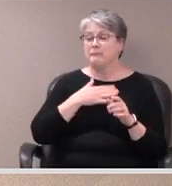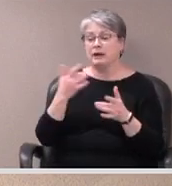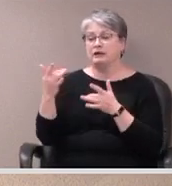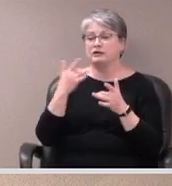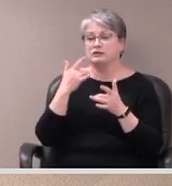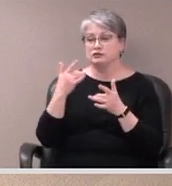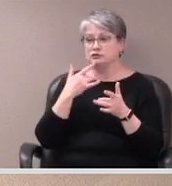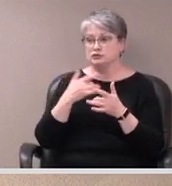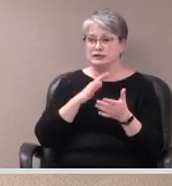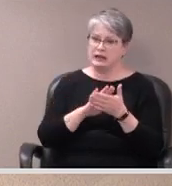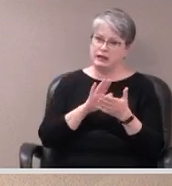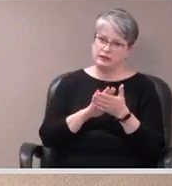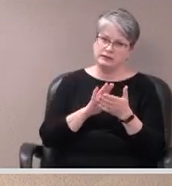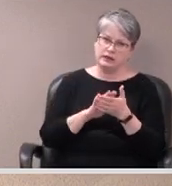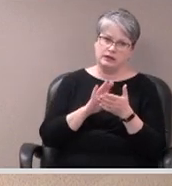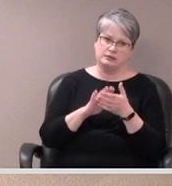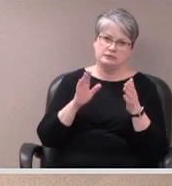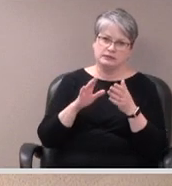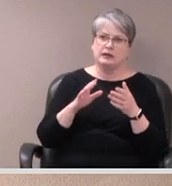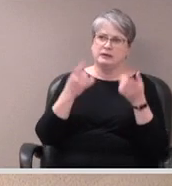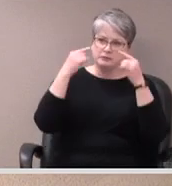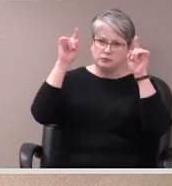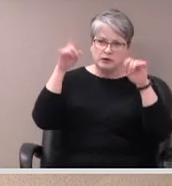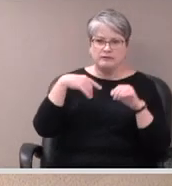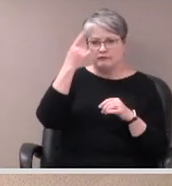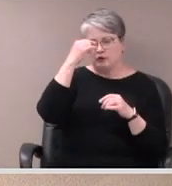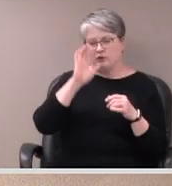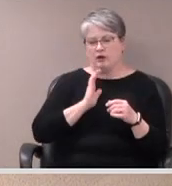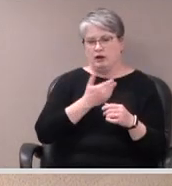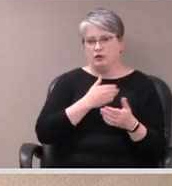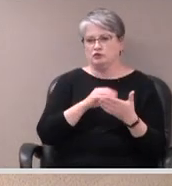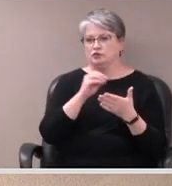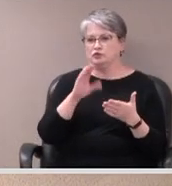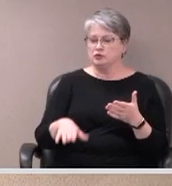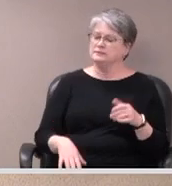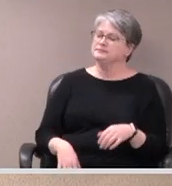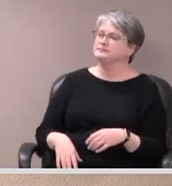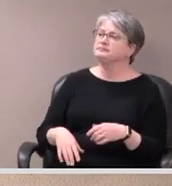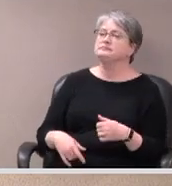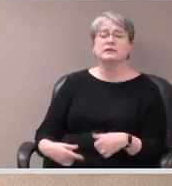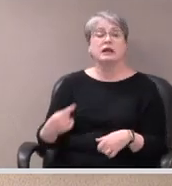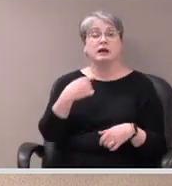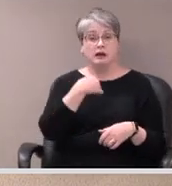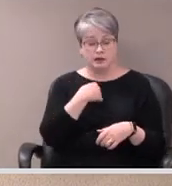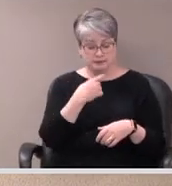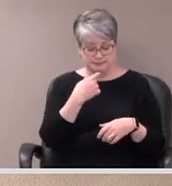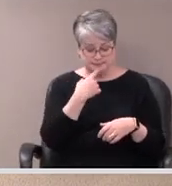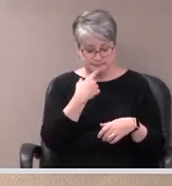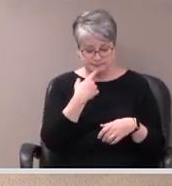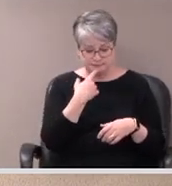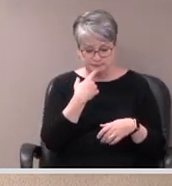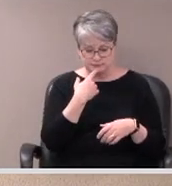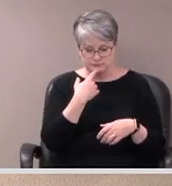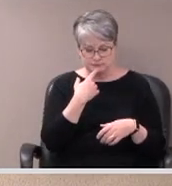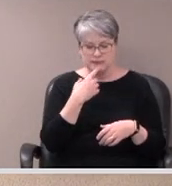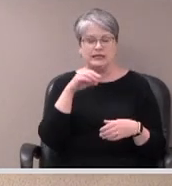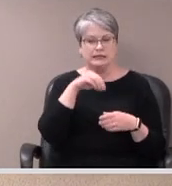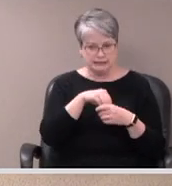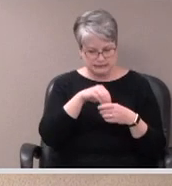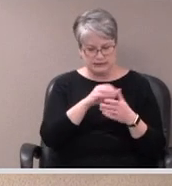is academic performance for our students. I would say the first piece is within the